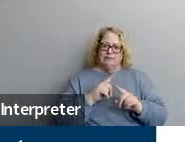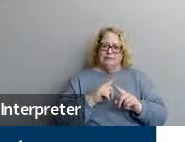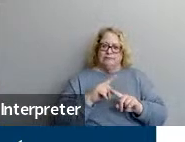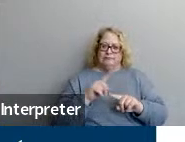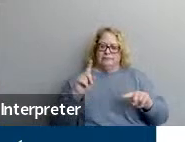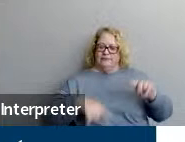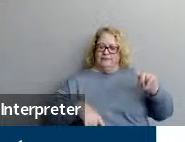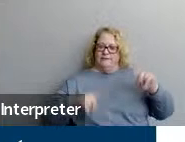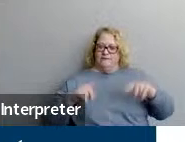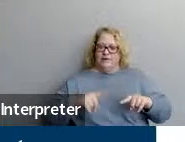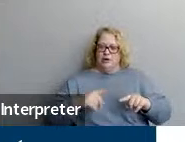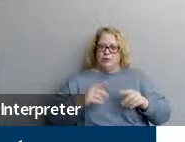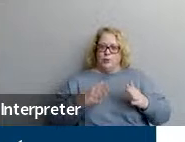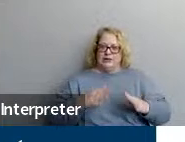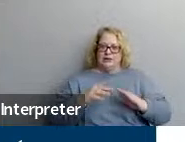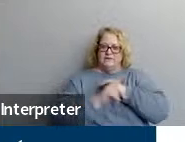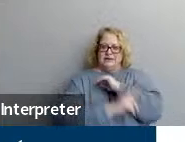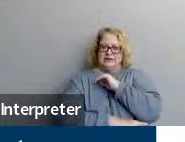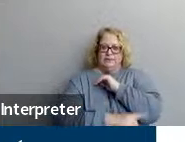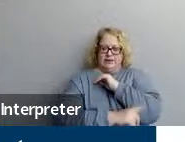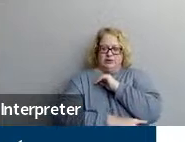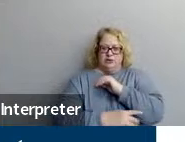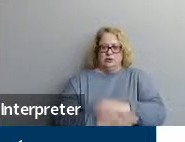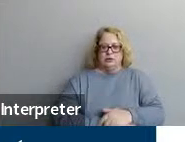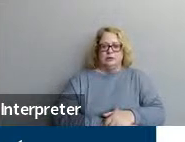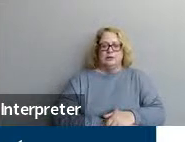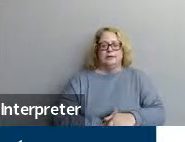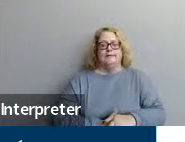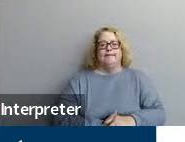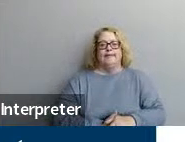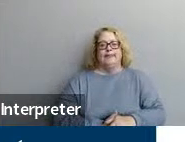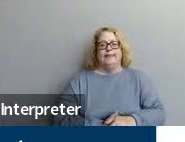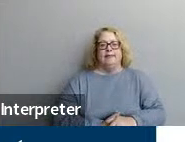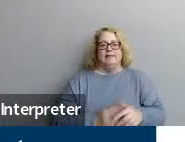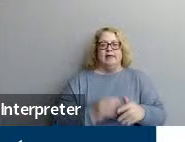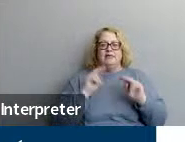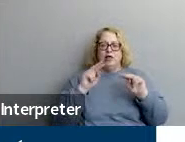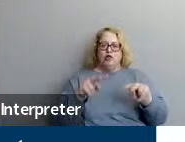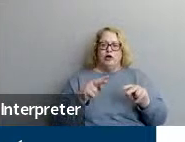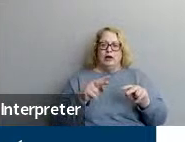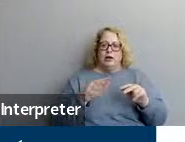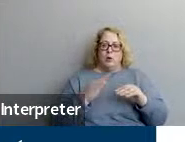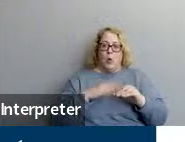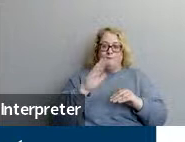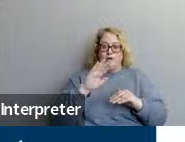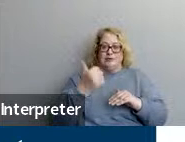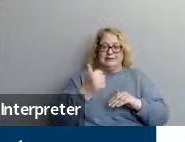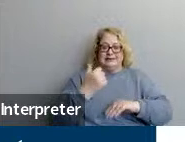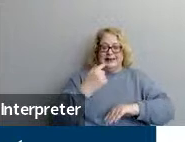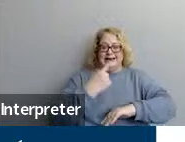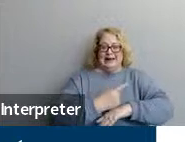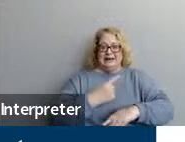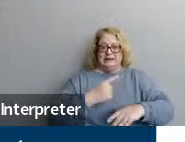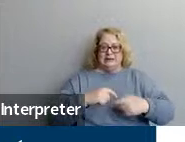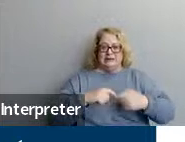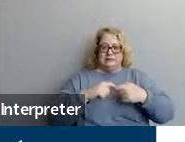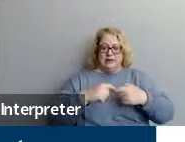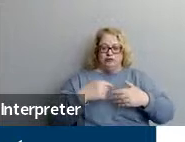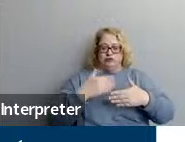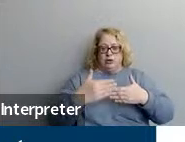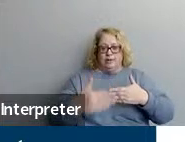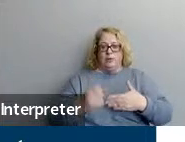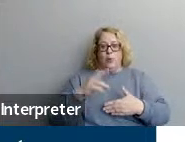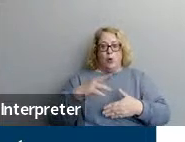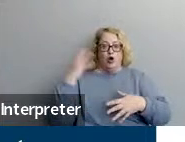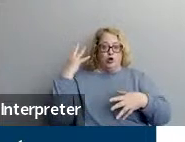that a district can be identified as disproportionate. This is where they look at more than 10 days out of school consecutively